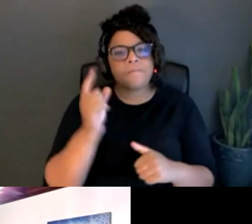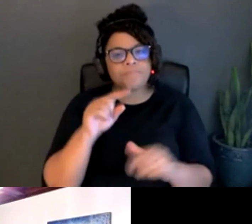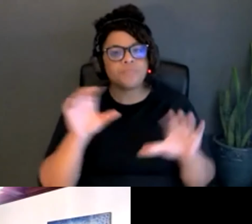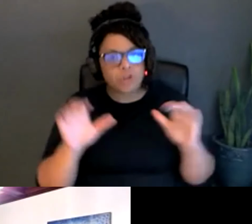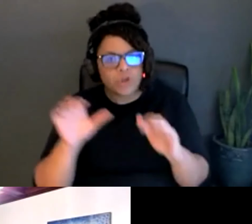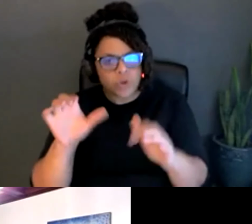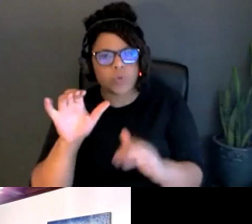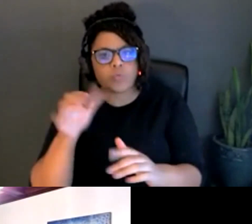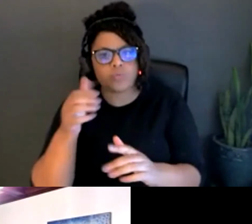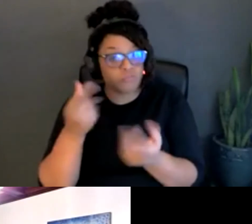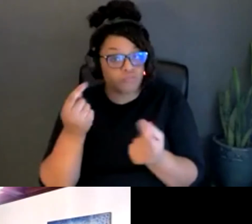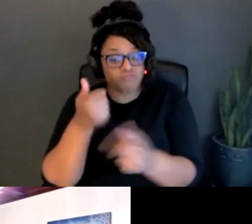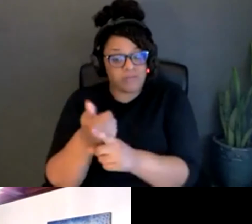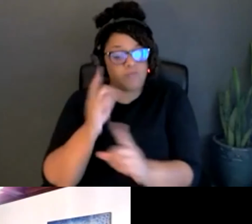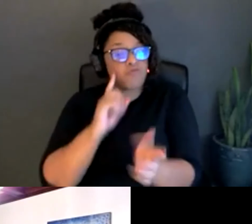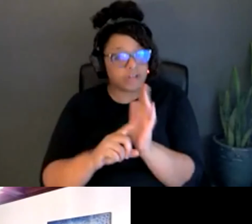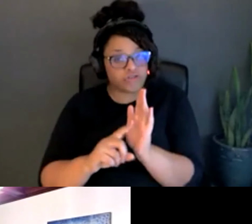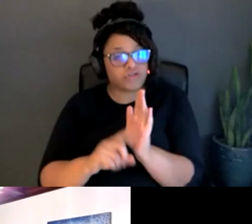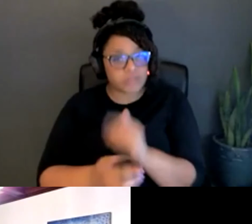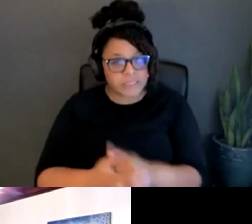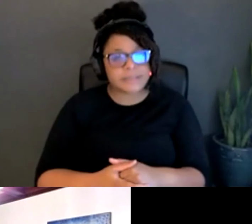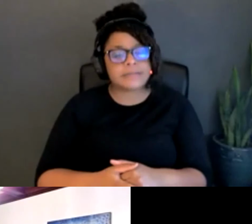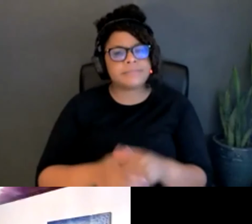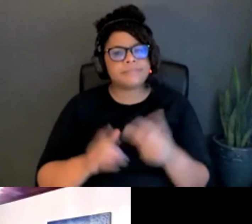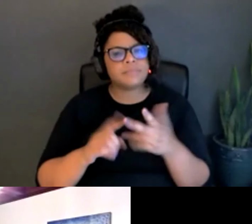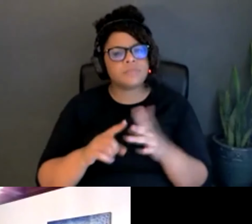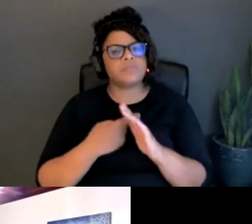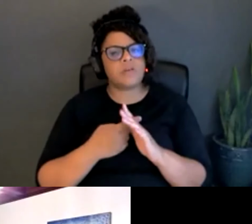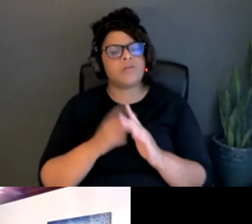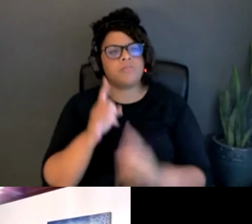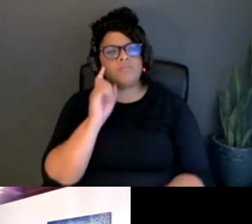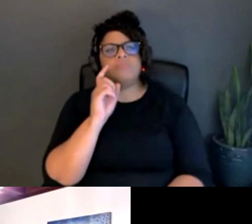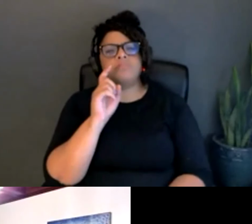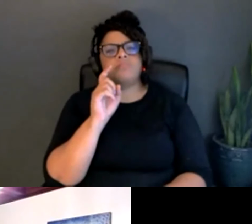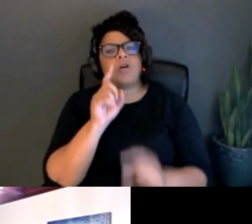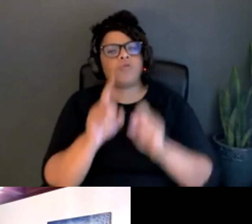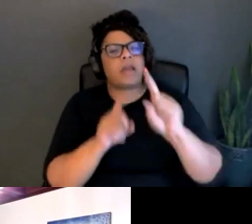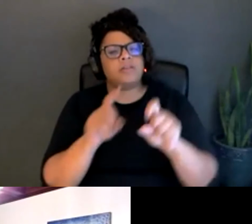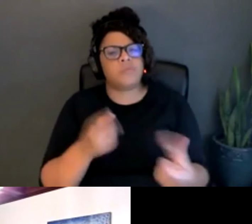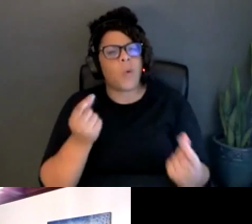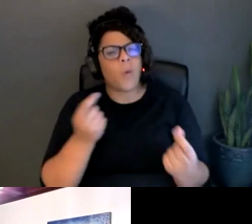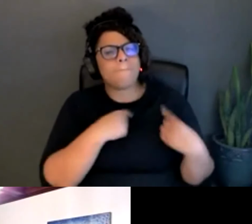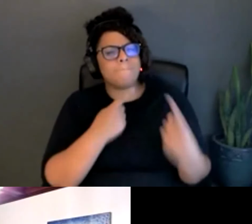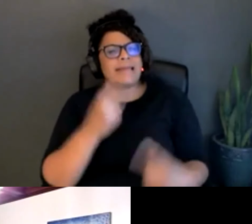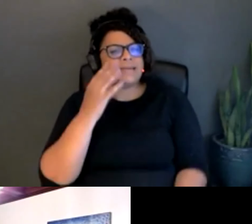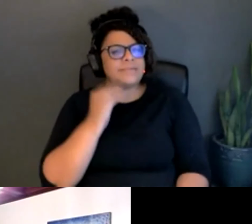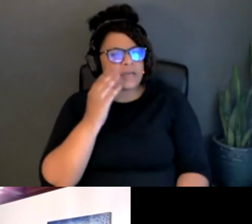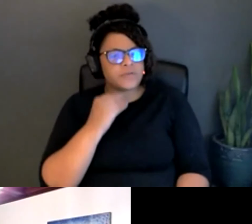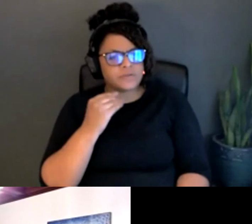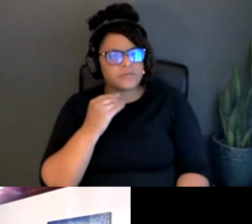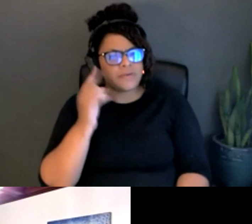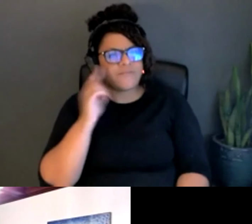their research. They begin to ask this important question: what has been the experiences